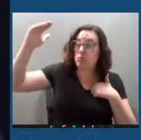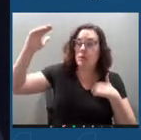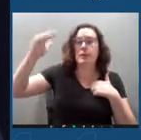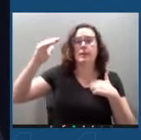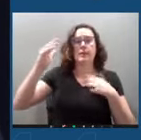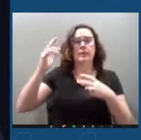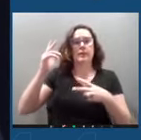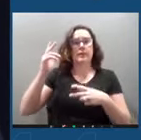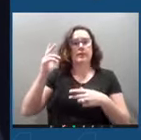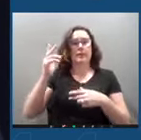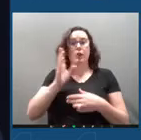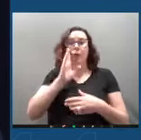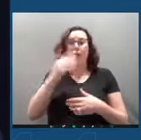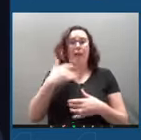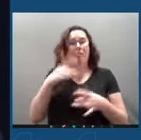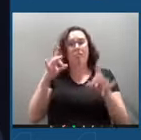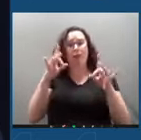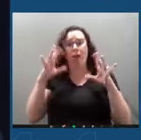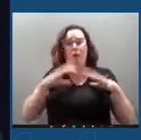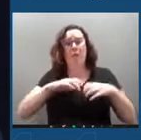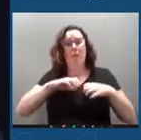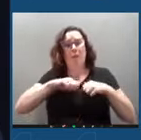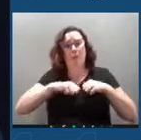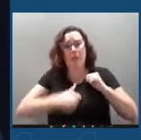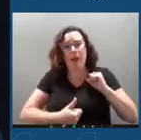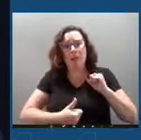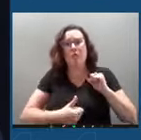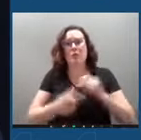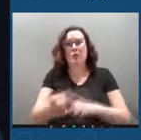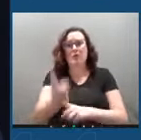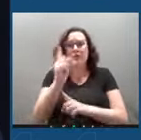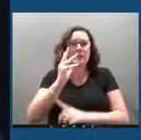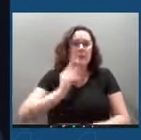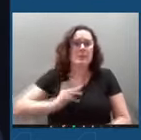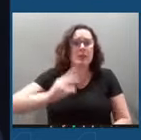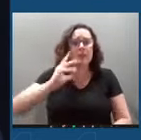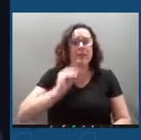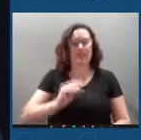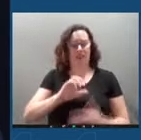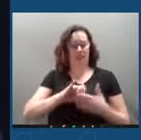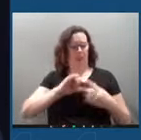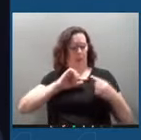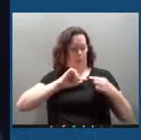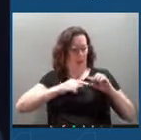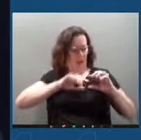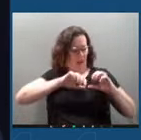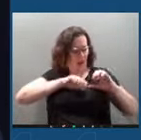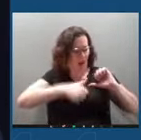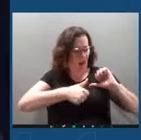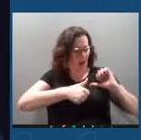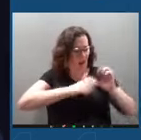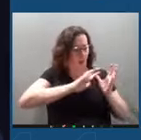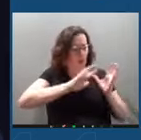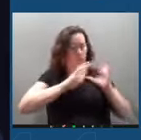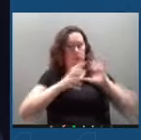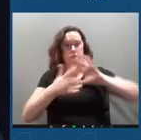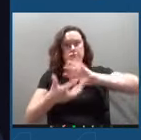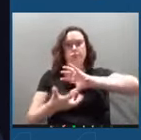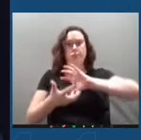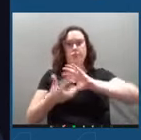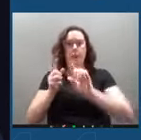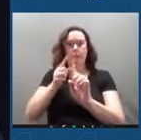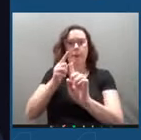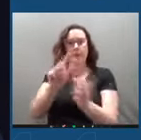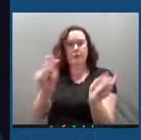dark and painful moments. How do you turn pain into purpose? And that's really the question that we need to continue to symbolize and